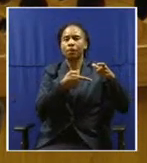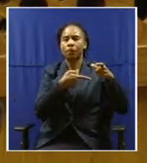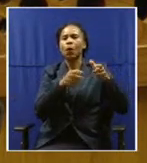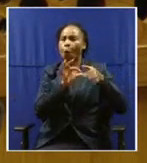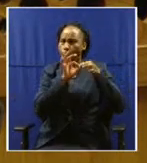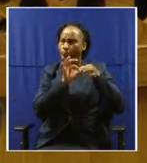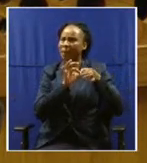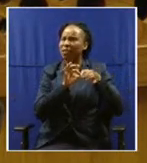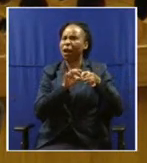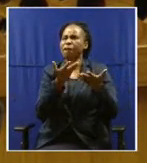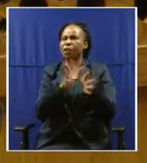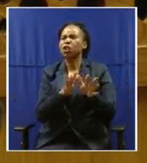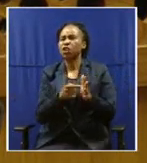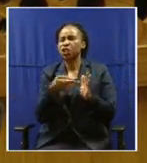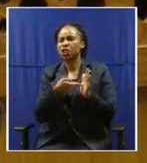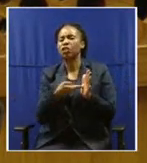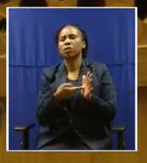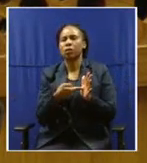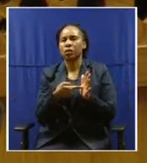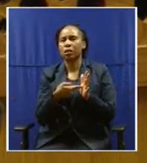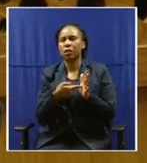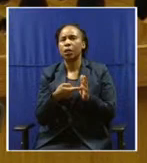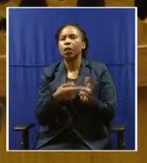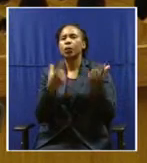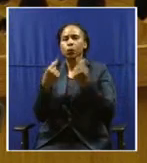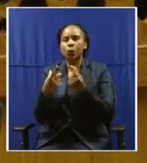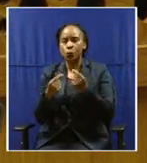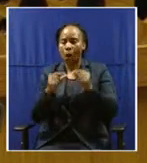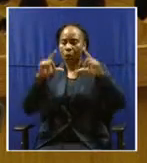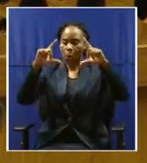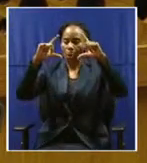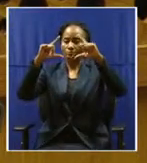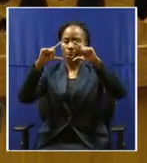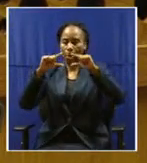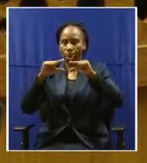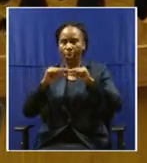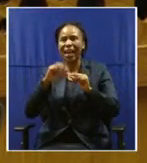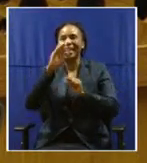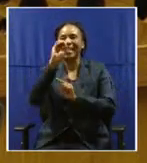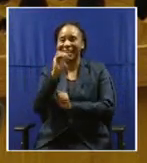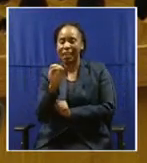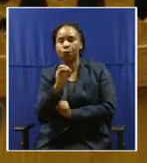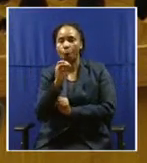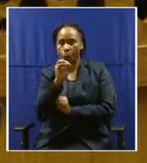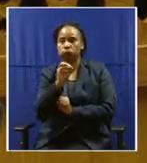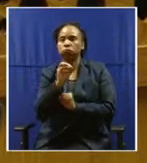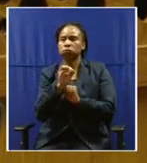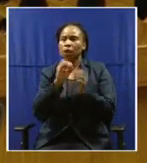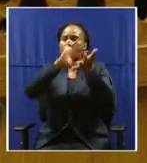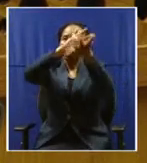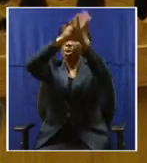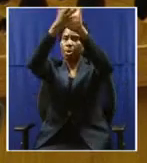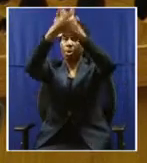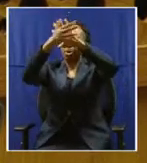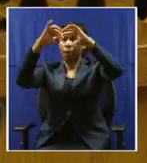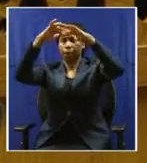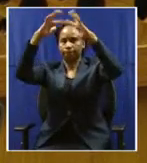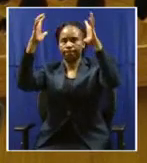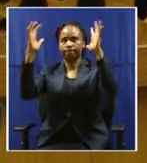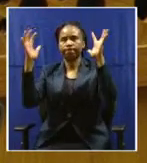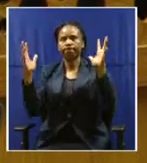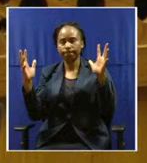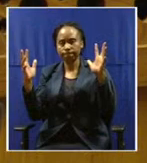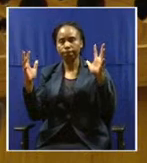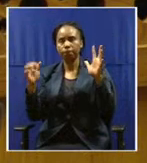in principle to net zero emission by 2050 and to increase its